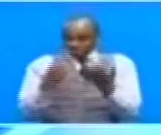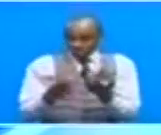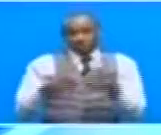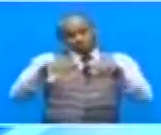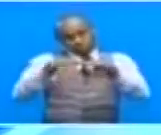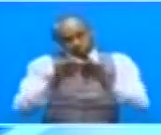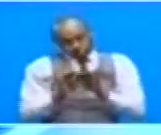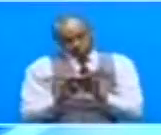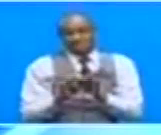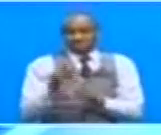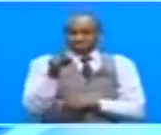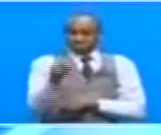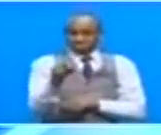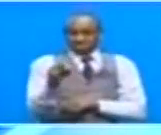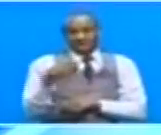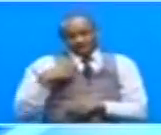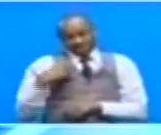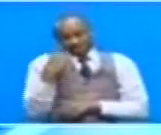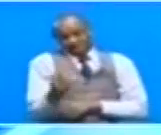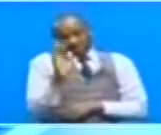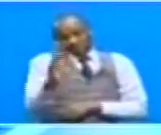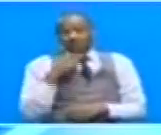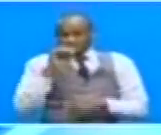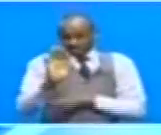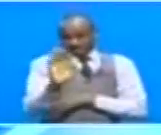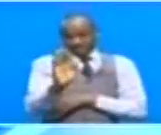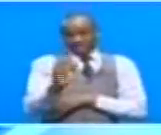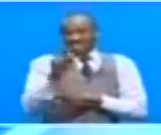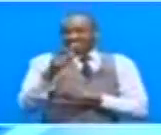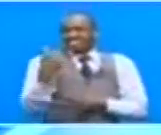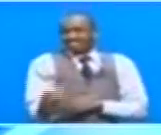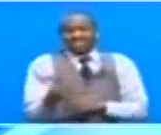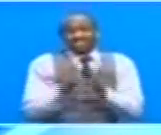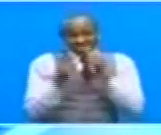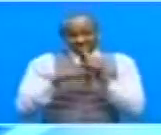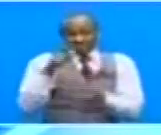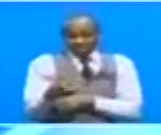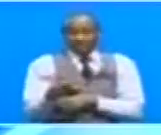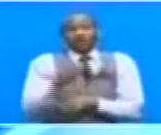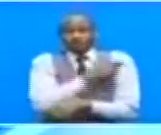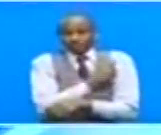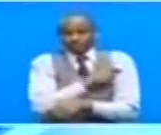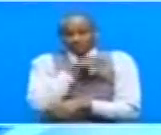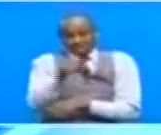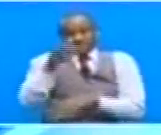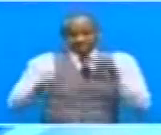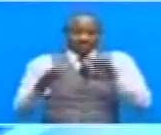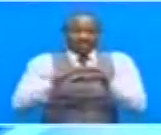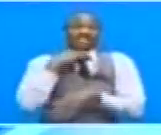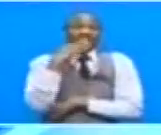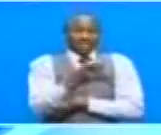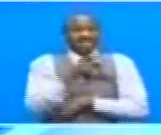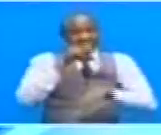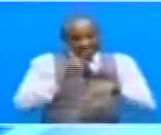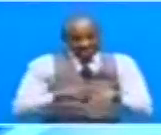to his departed grandson, Kiprono Ruto. 16-year-old Kiprono died at Millwall Hospital in South Africa after a